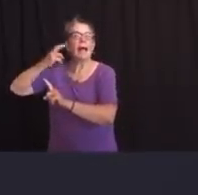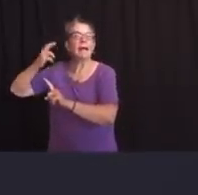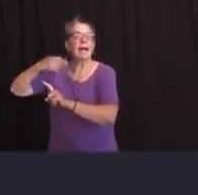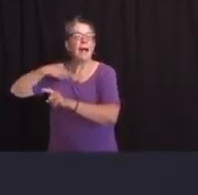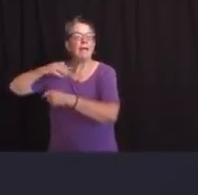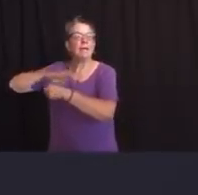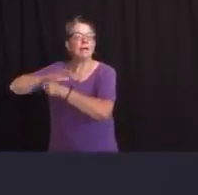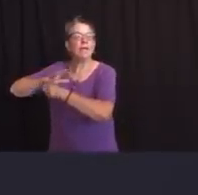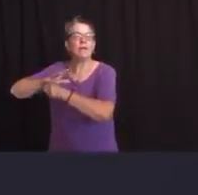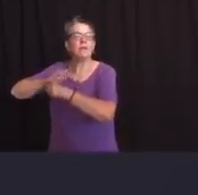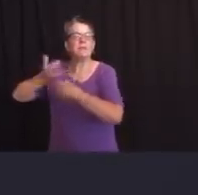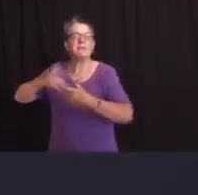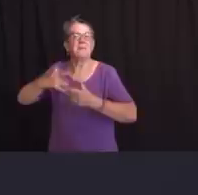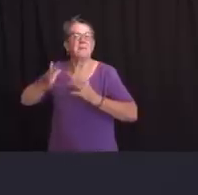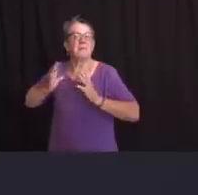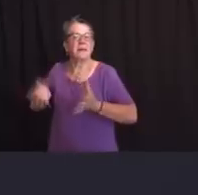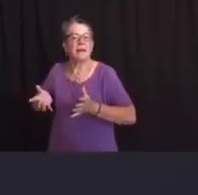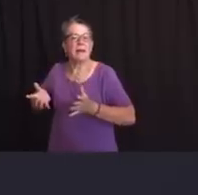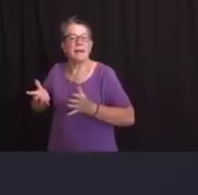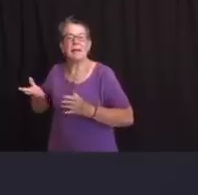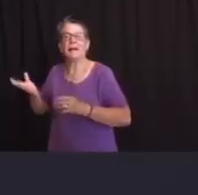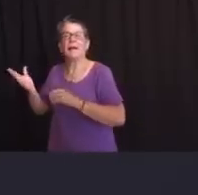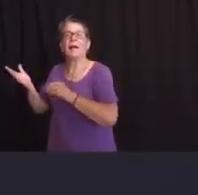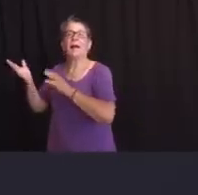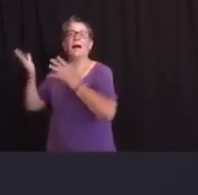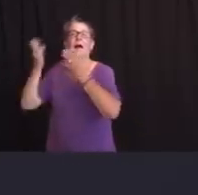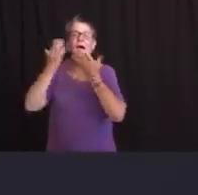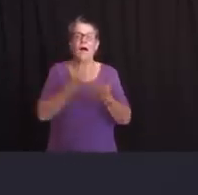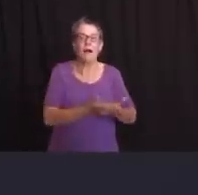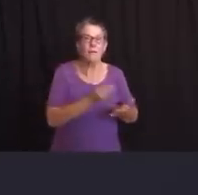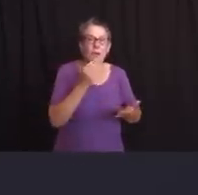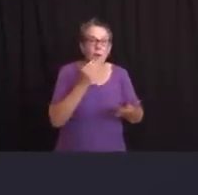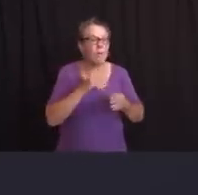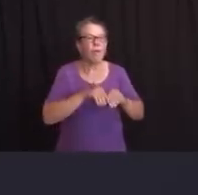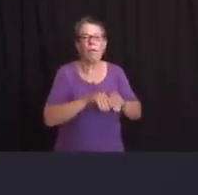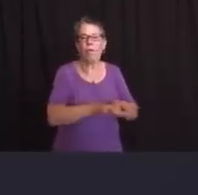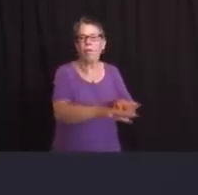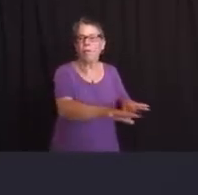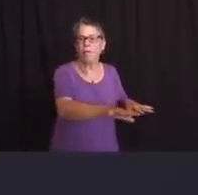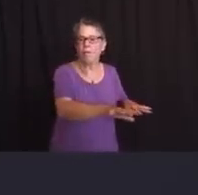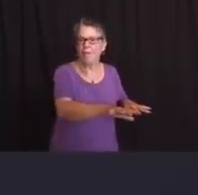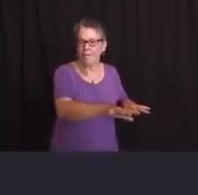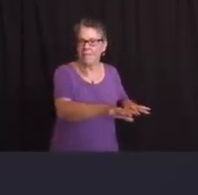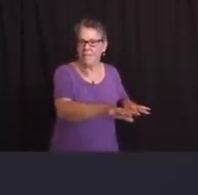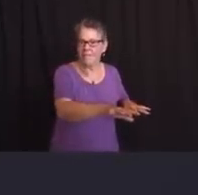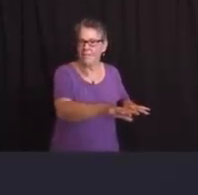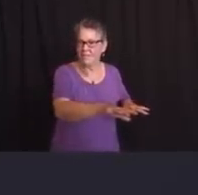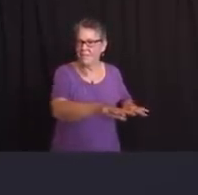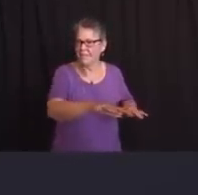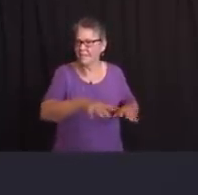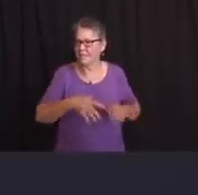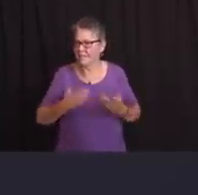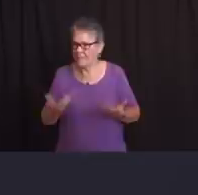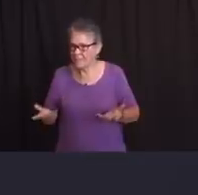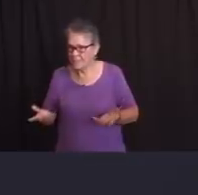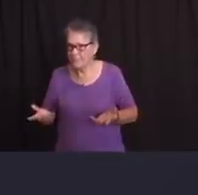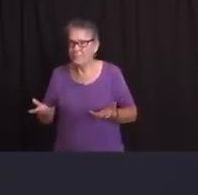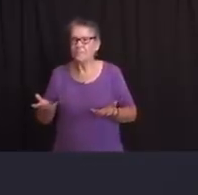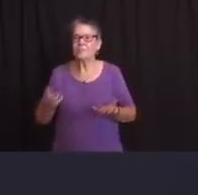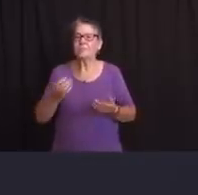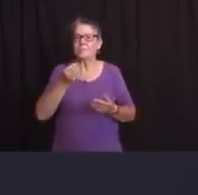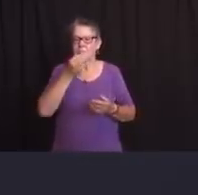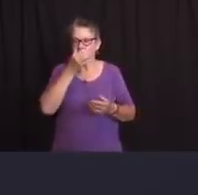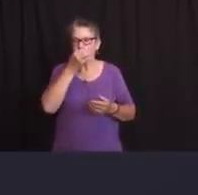the specimens from 133 patients. The individuals with COVID-19 reported attending densely